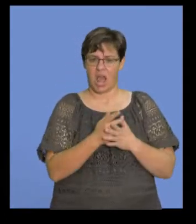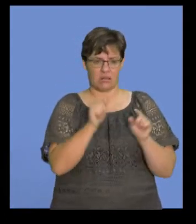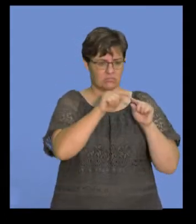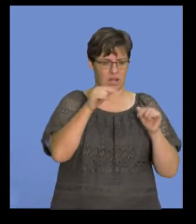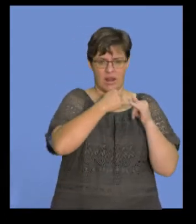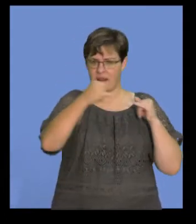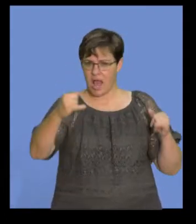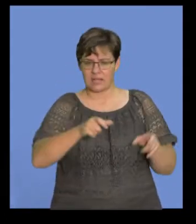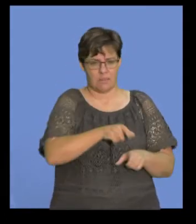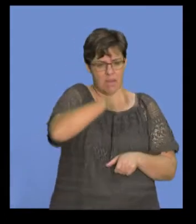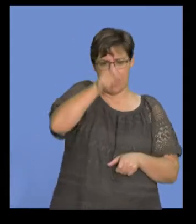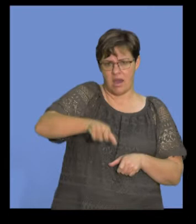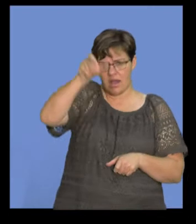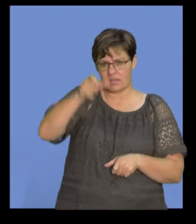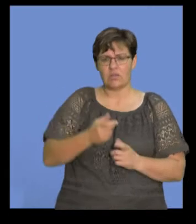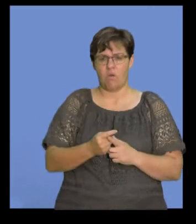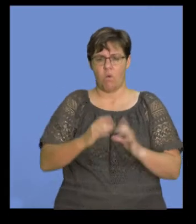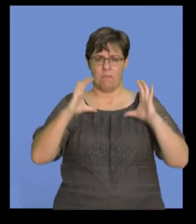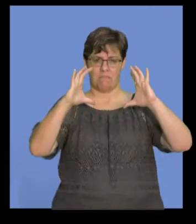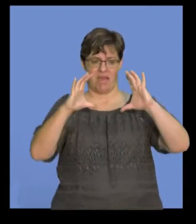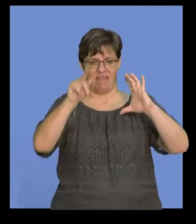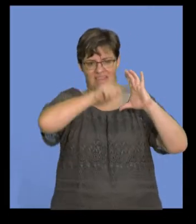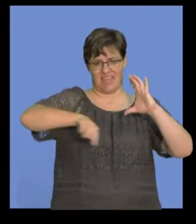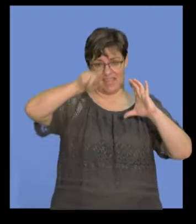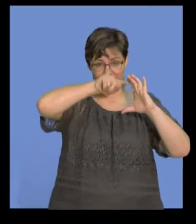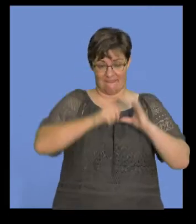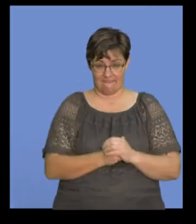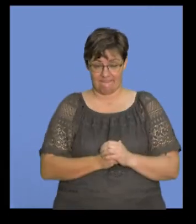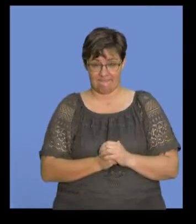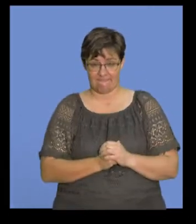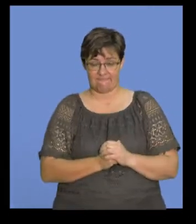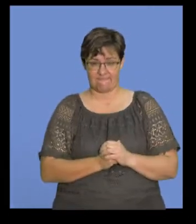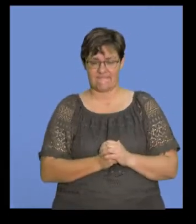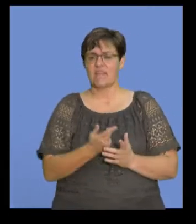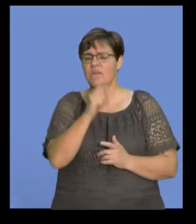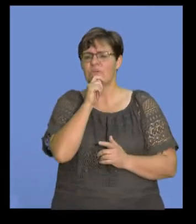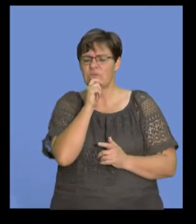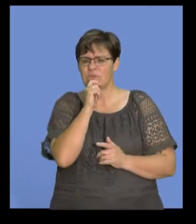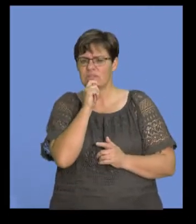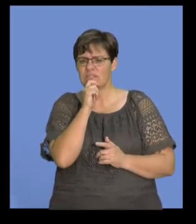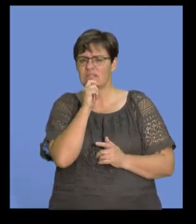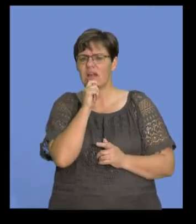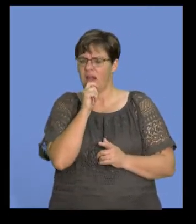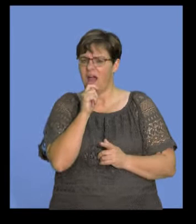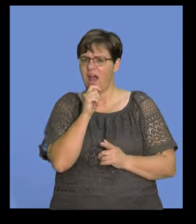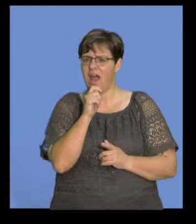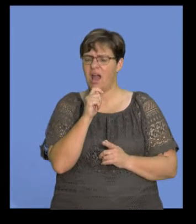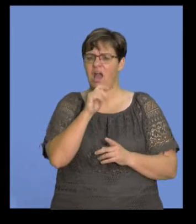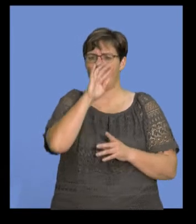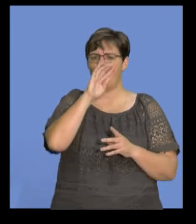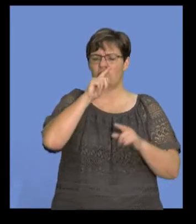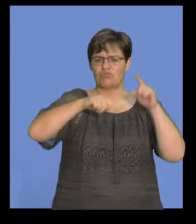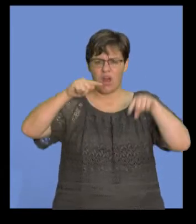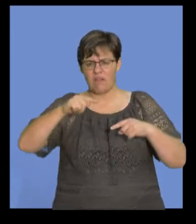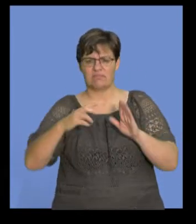the form of points, lines, bars, and a pie chart, as we've discussed. Using graphs or charts